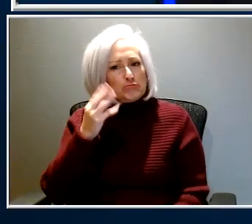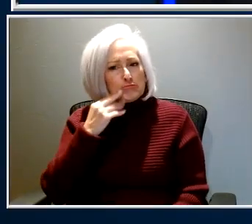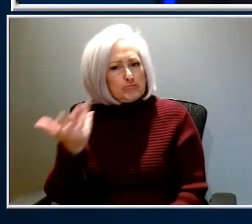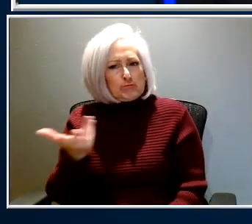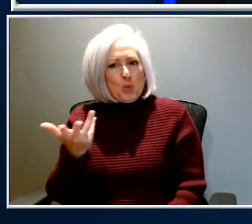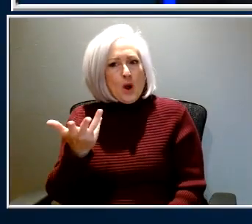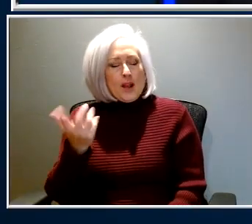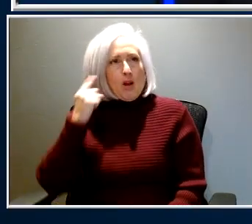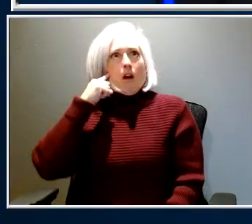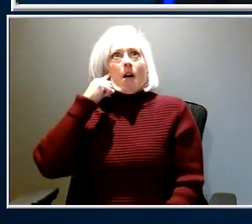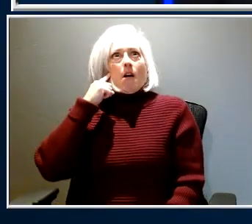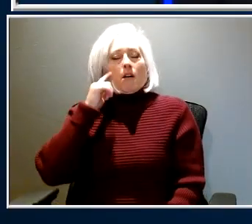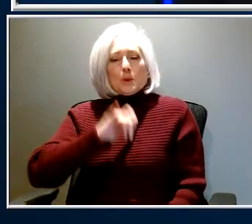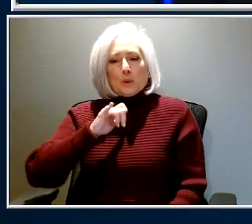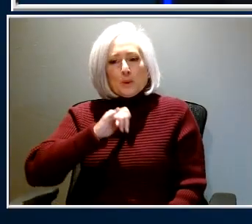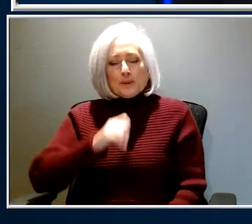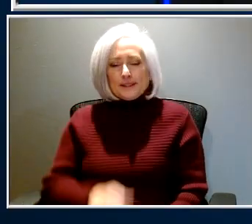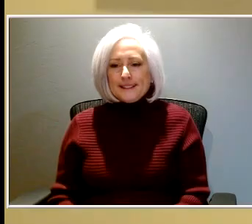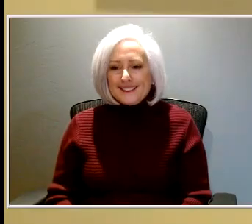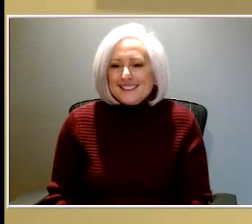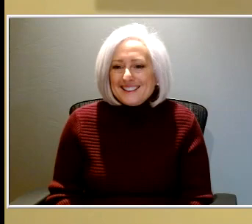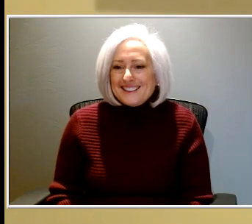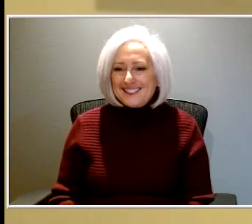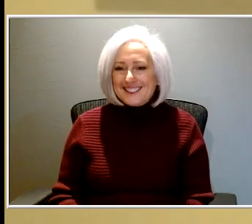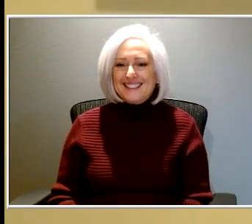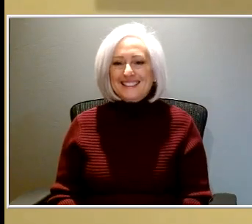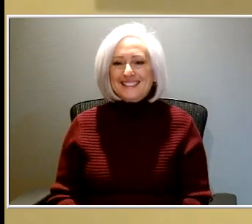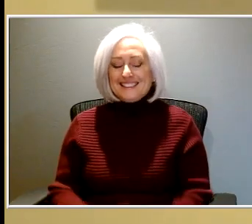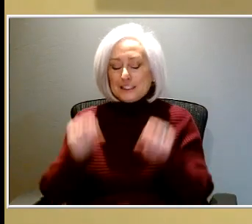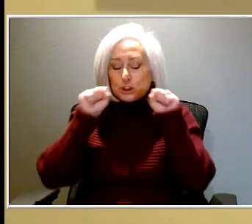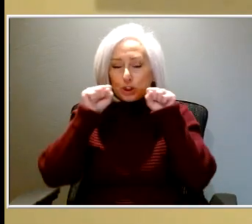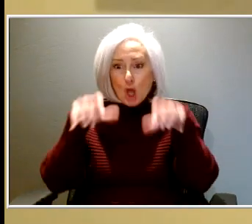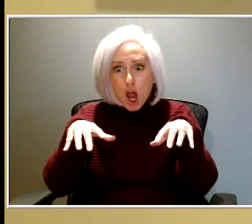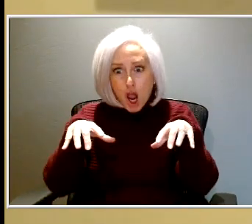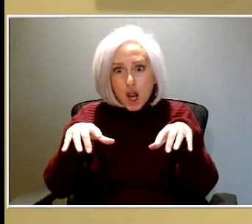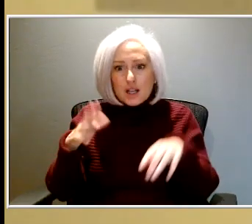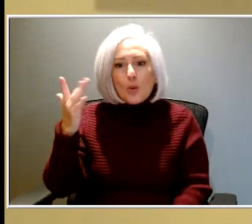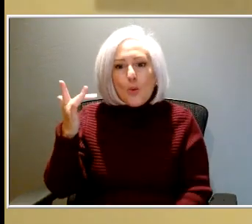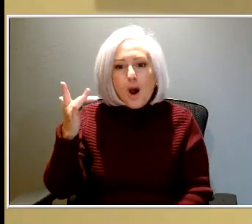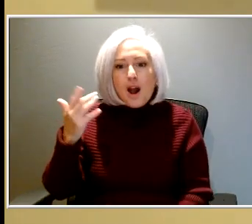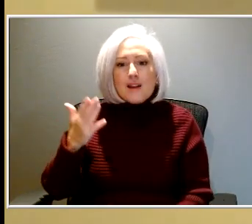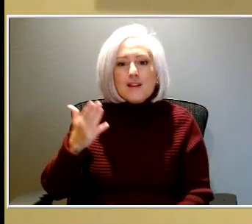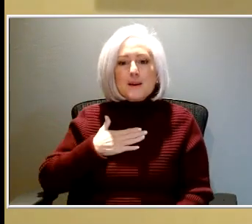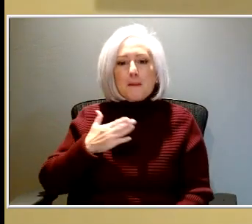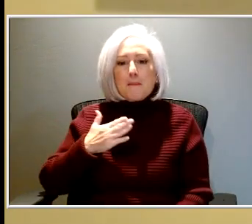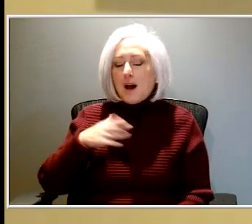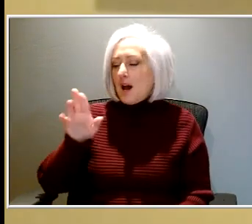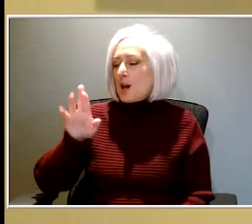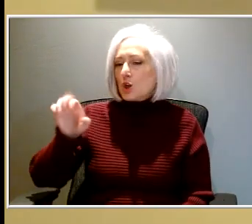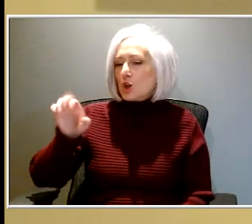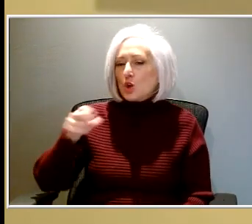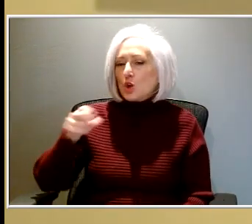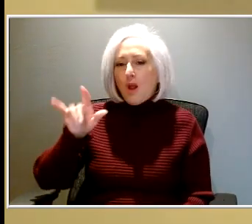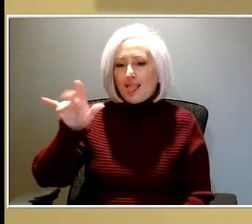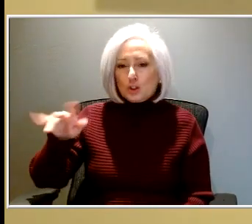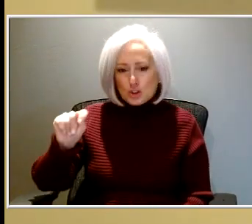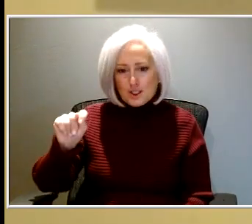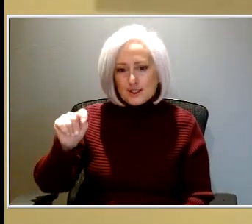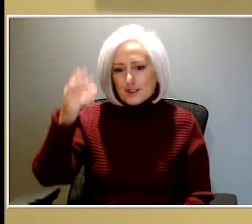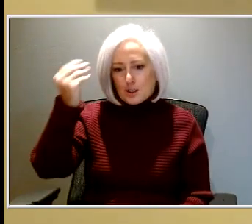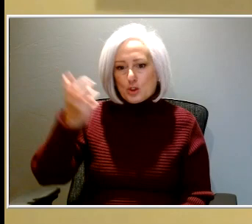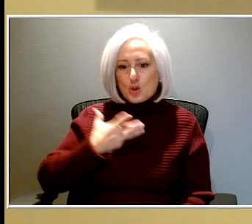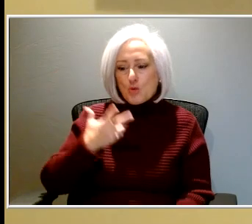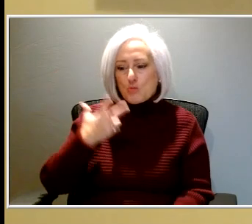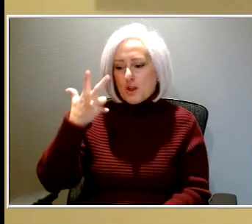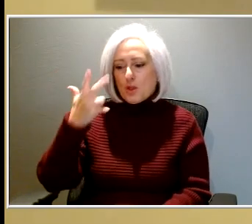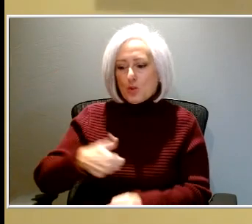that? Well, it was shocking because my urologist had told me 3 years prior